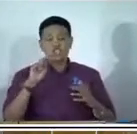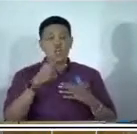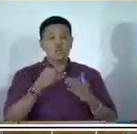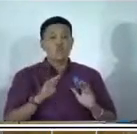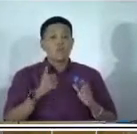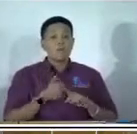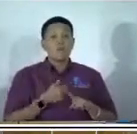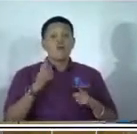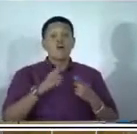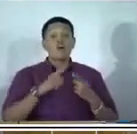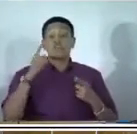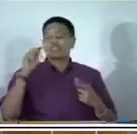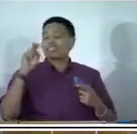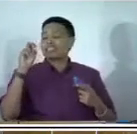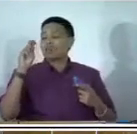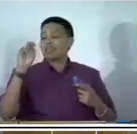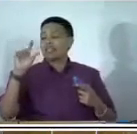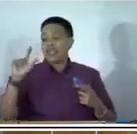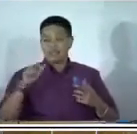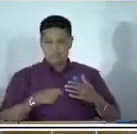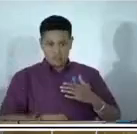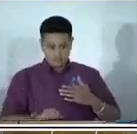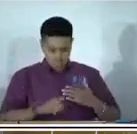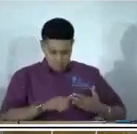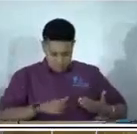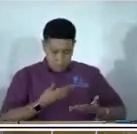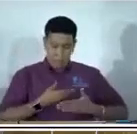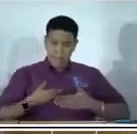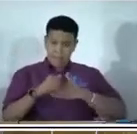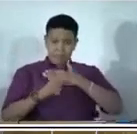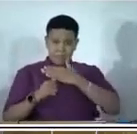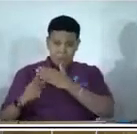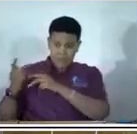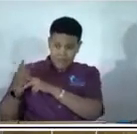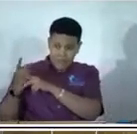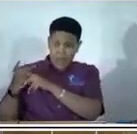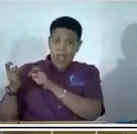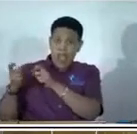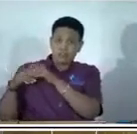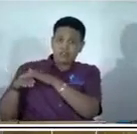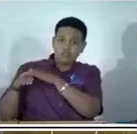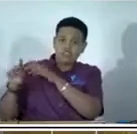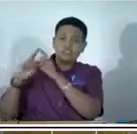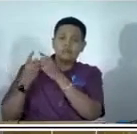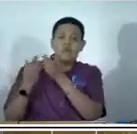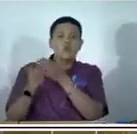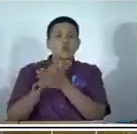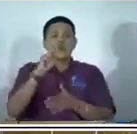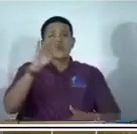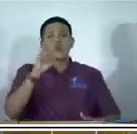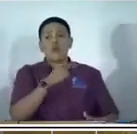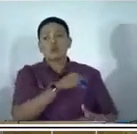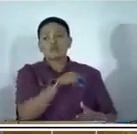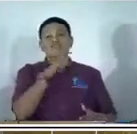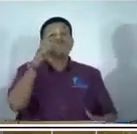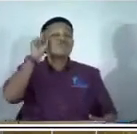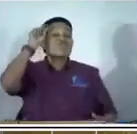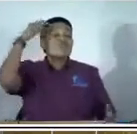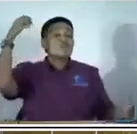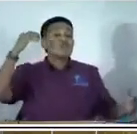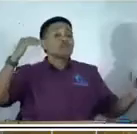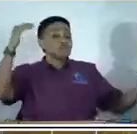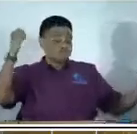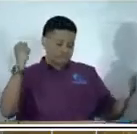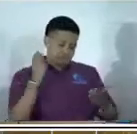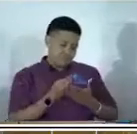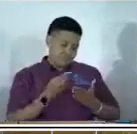and administrative department. Madam Speaker, the new University Hospital, Cabinet in fact just approved 3